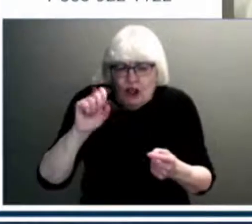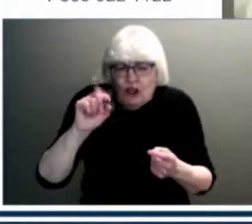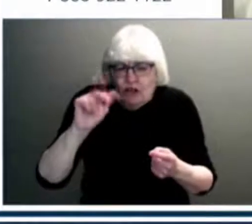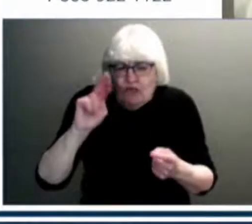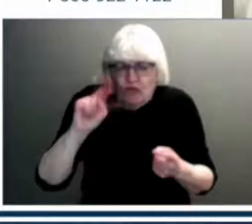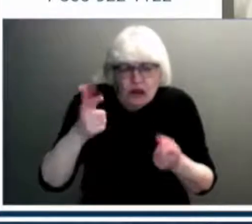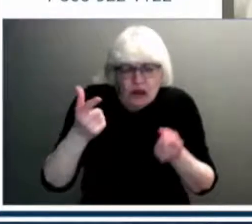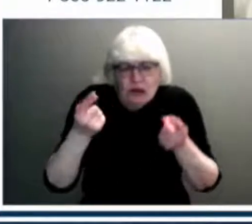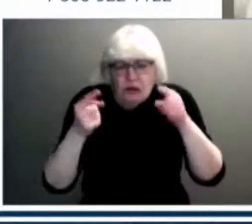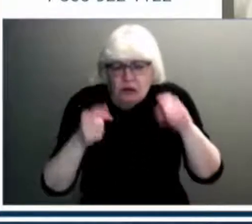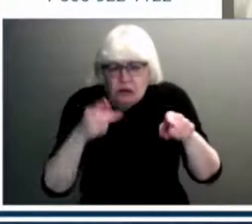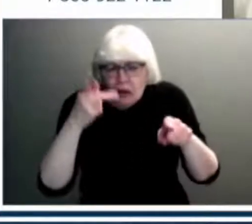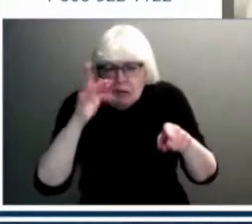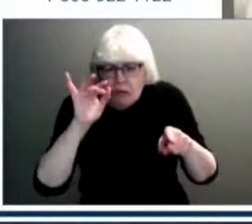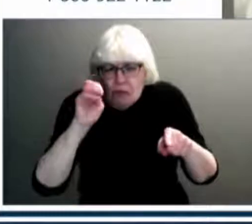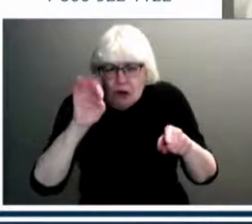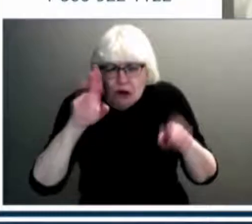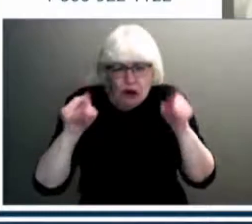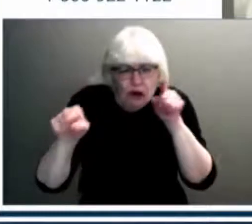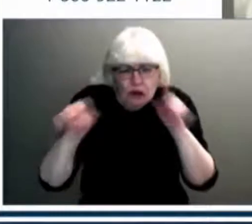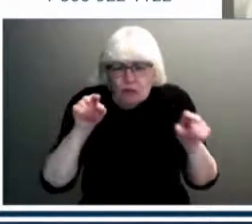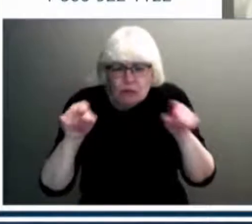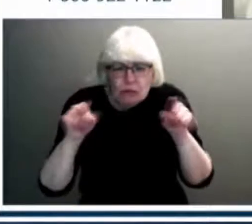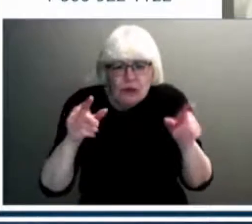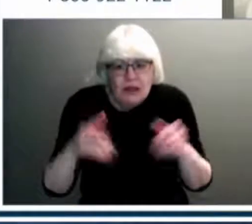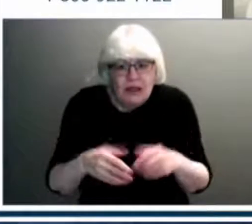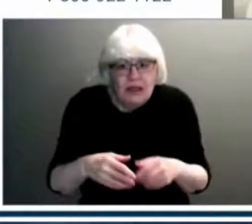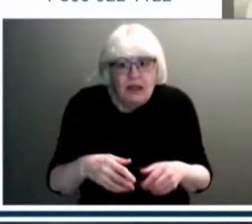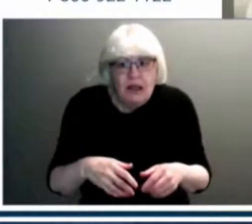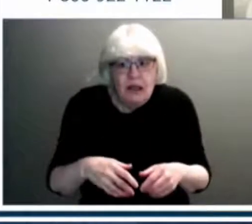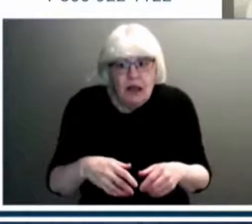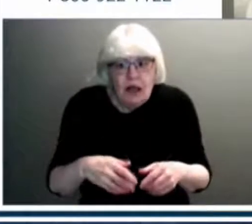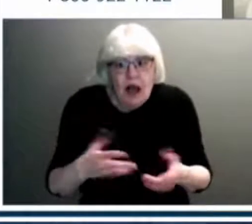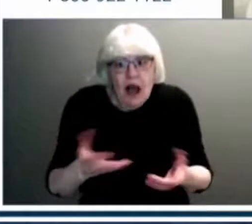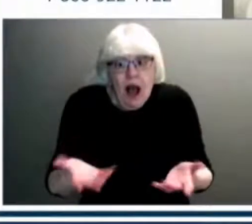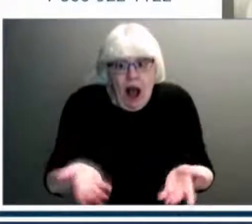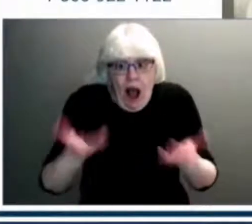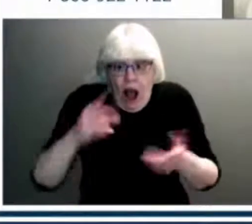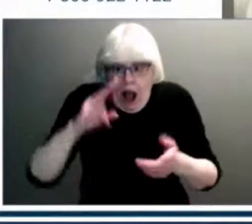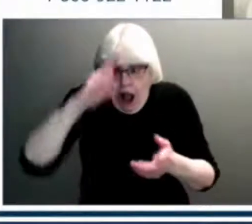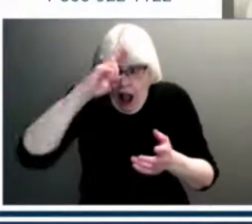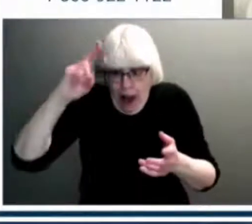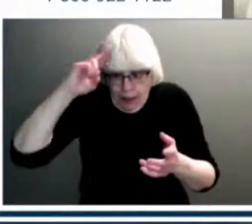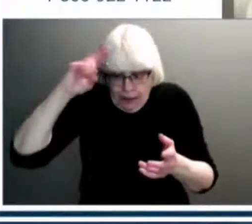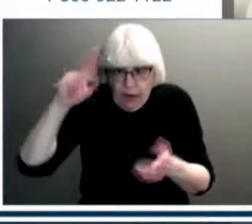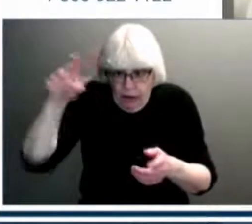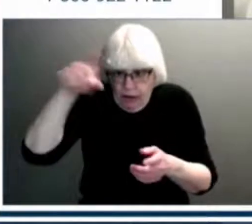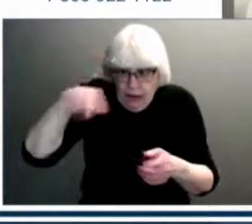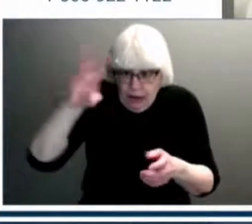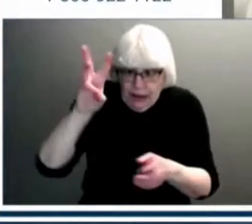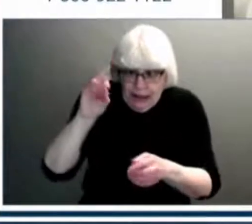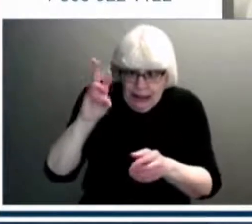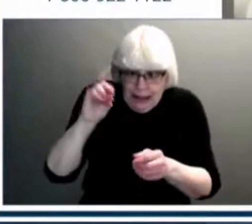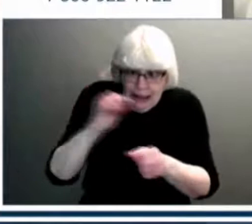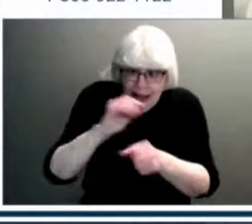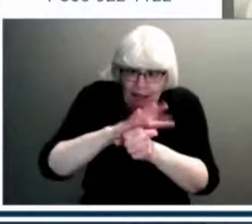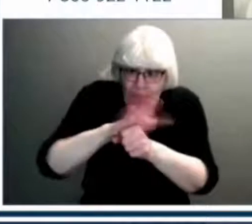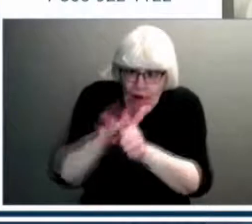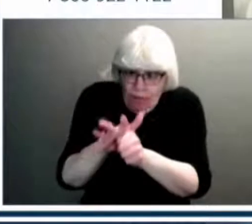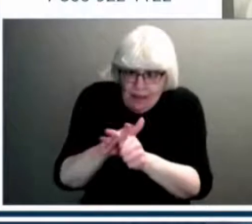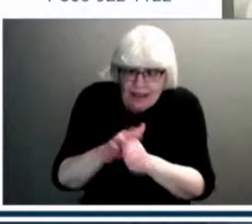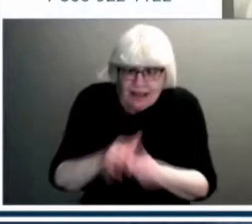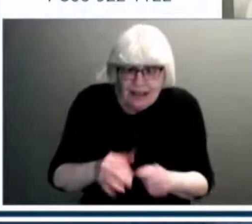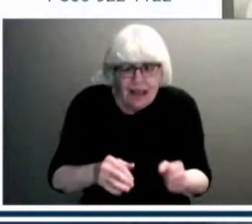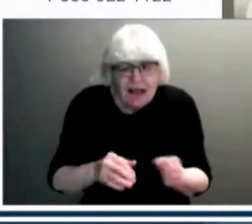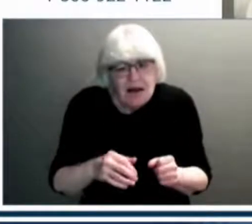of people in hospital with COVID at 60 today, but I wondered why there isn't a breakdown